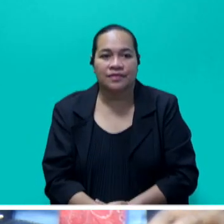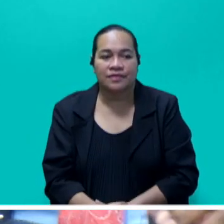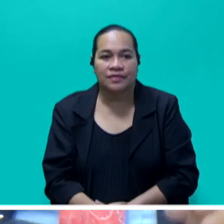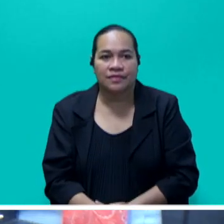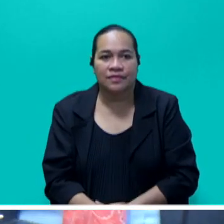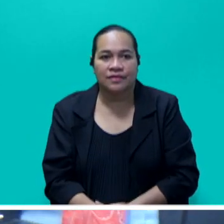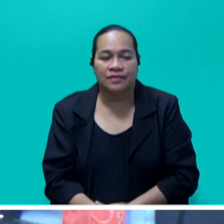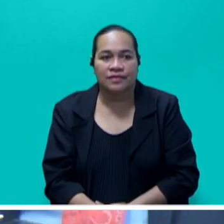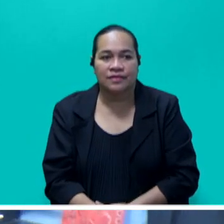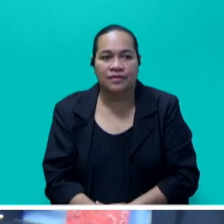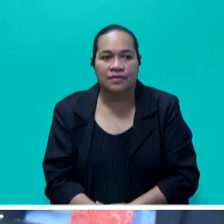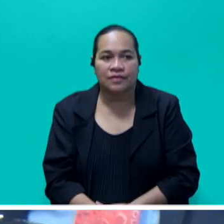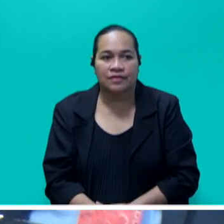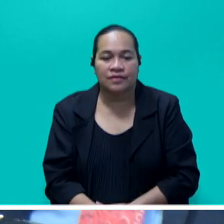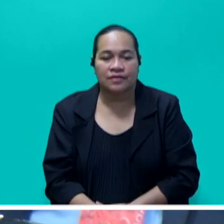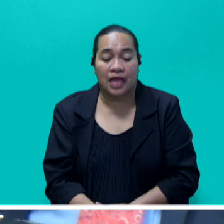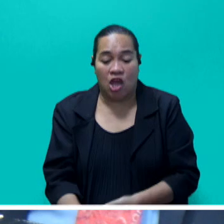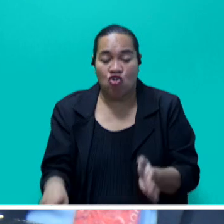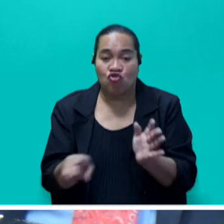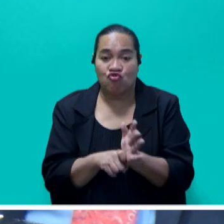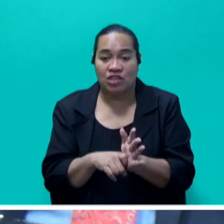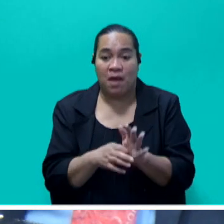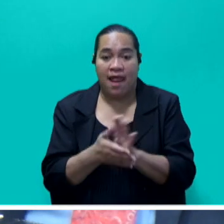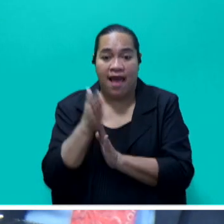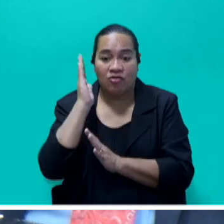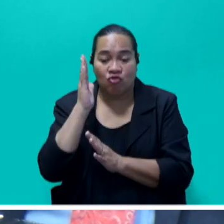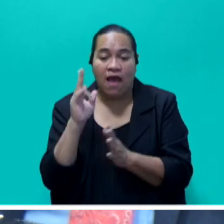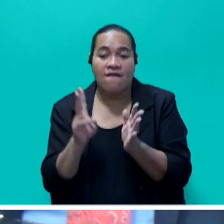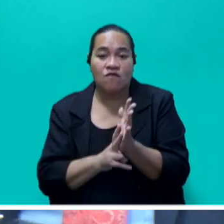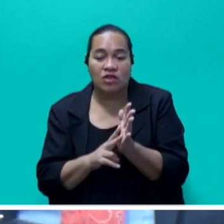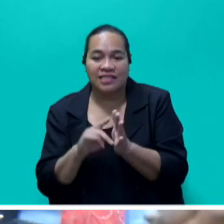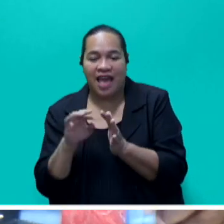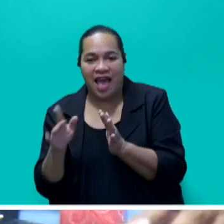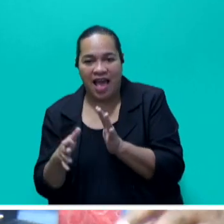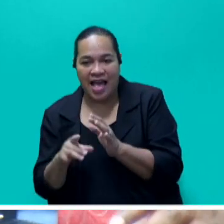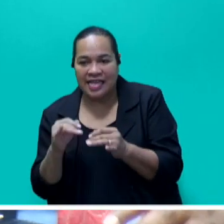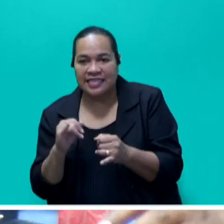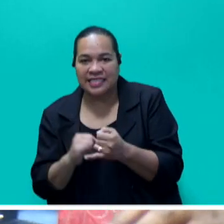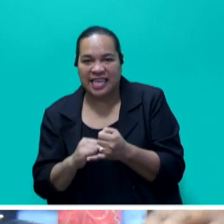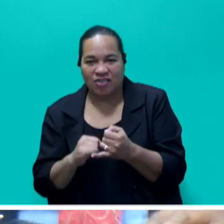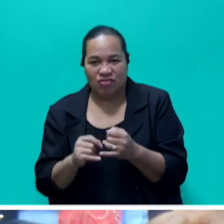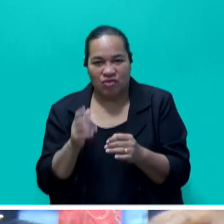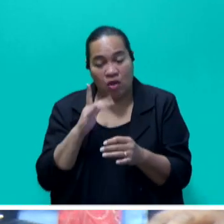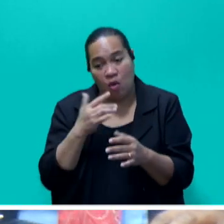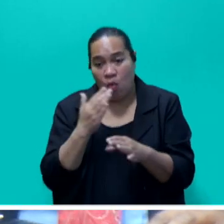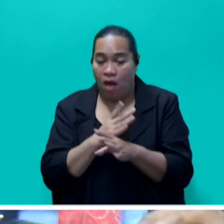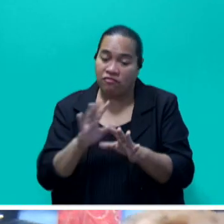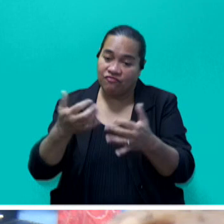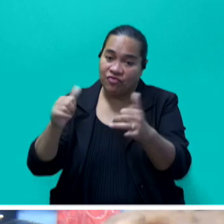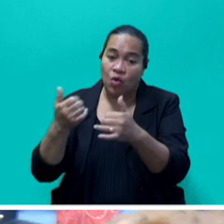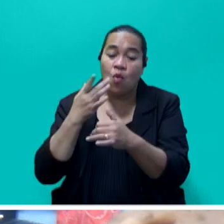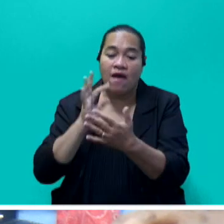The Richmond High School and Bunisea Secondary Schools, the work was completed by